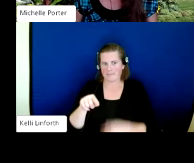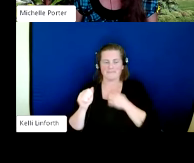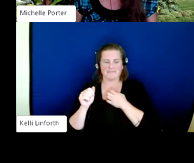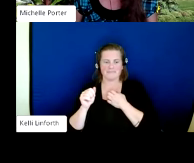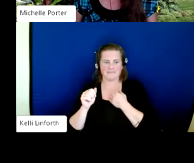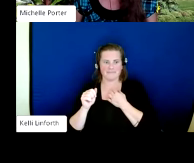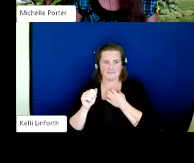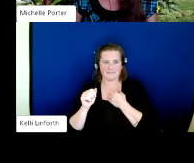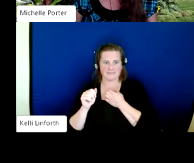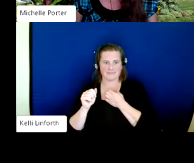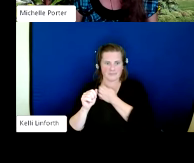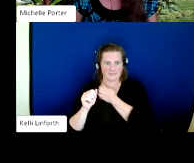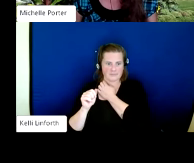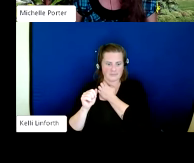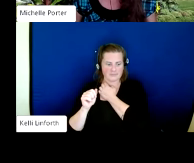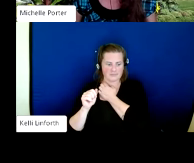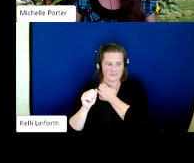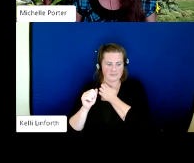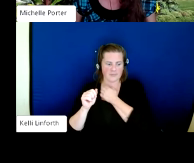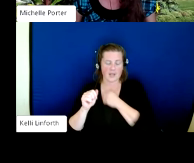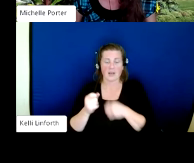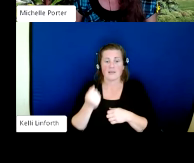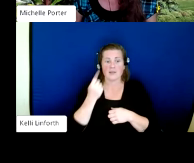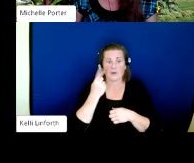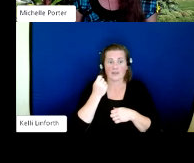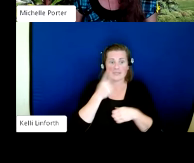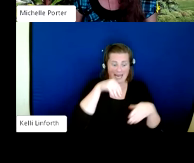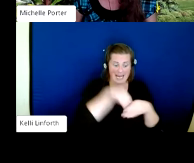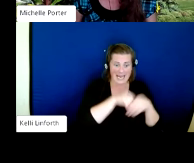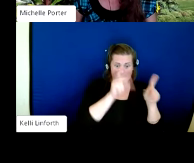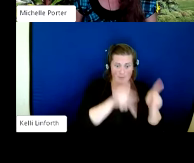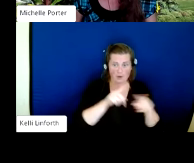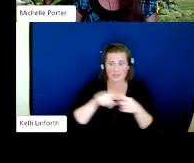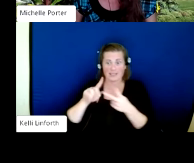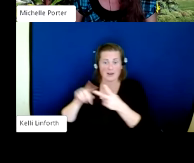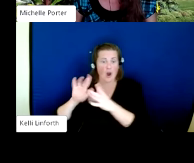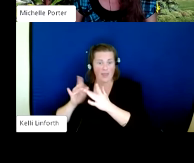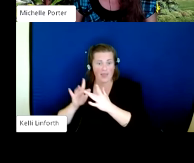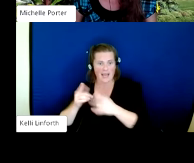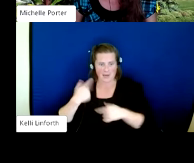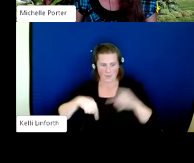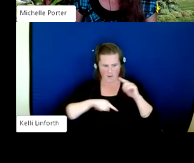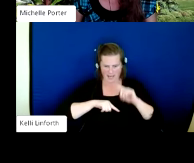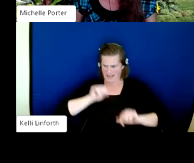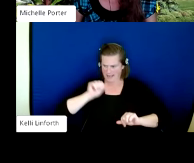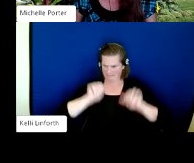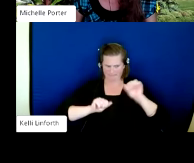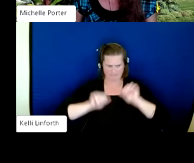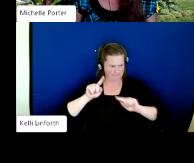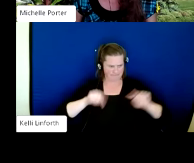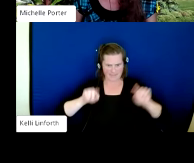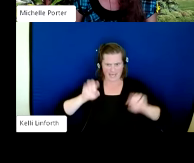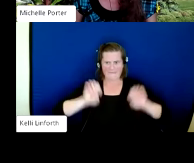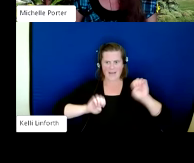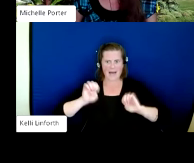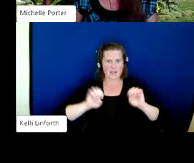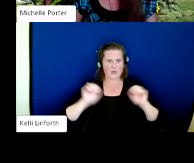we evaluated both of these programs. They weren't research projects, but we learned a lot from